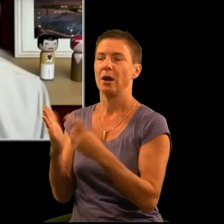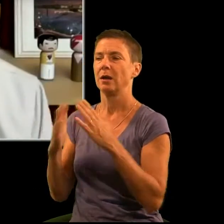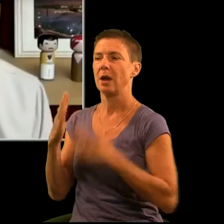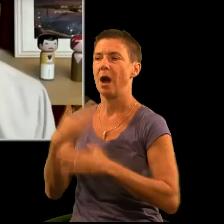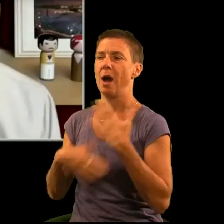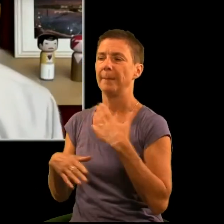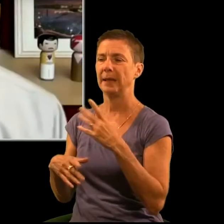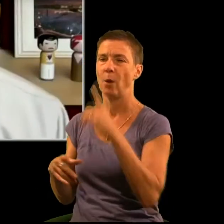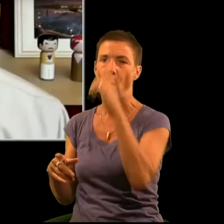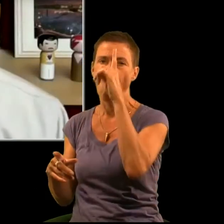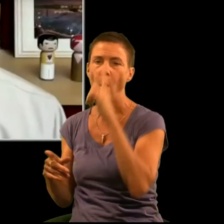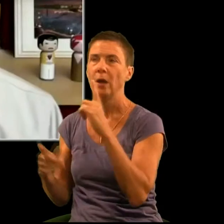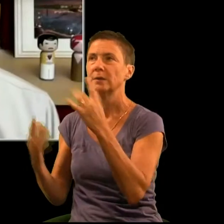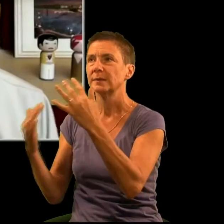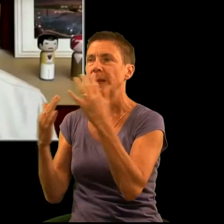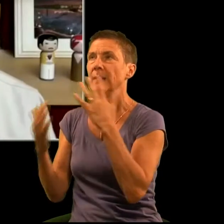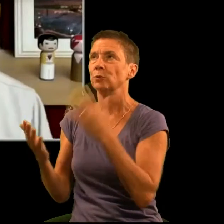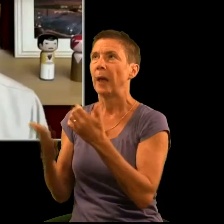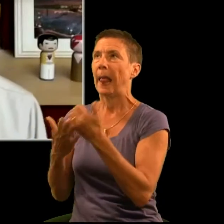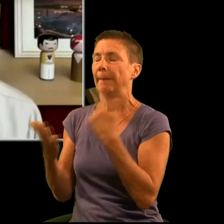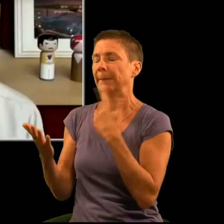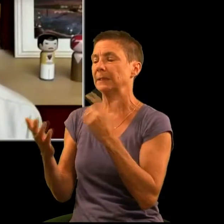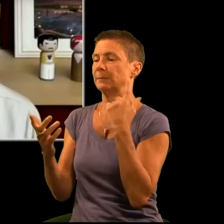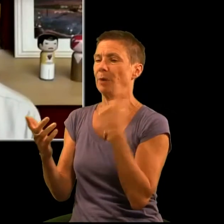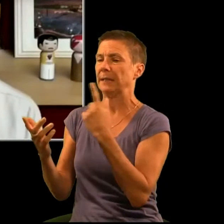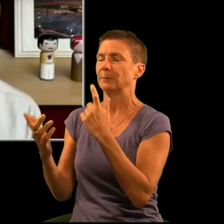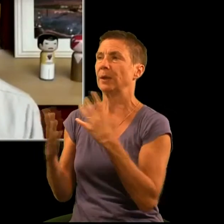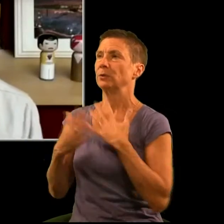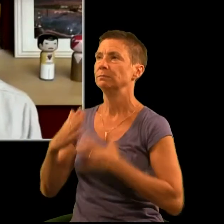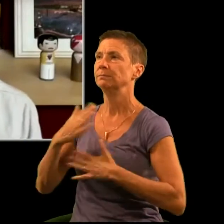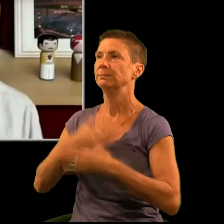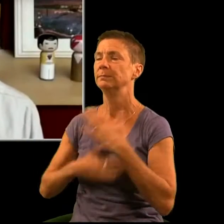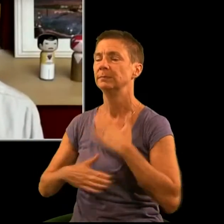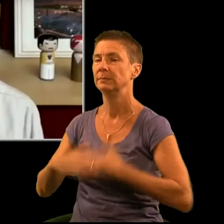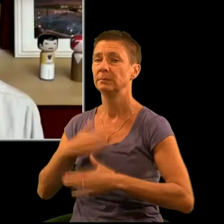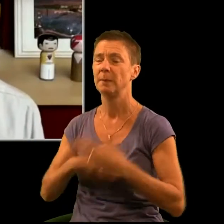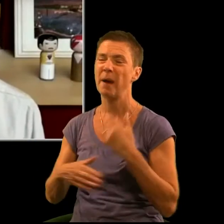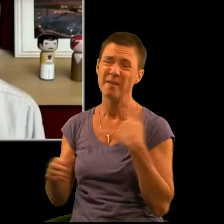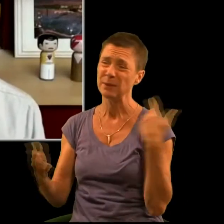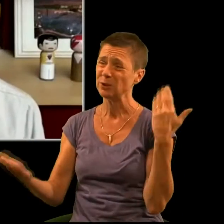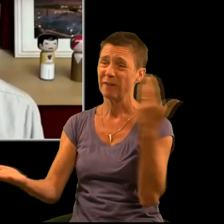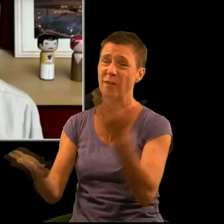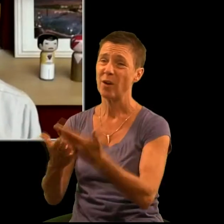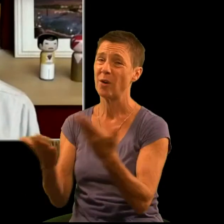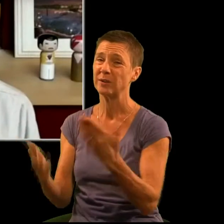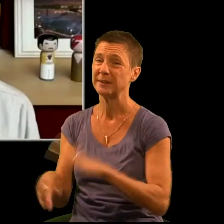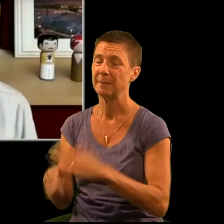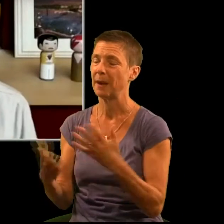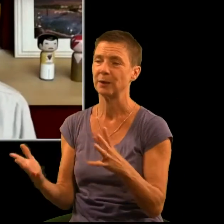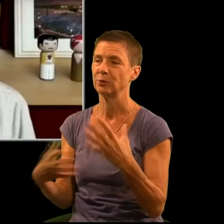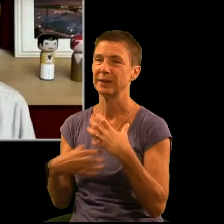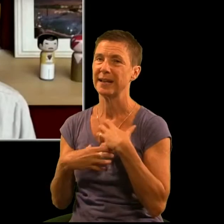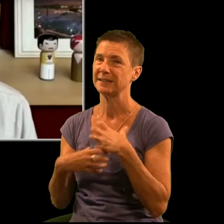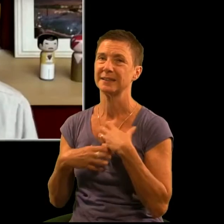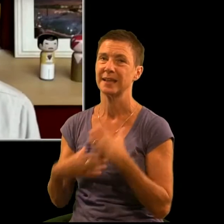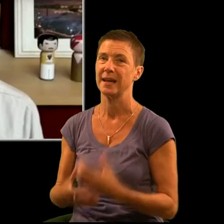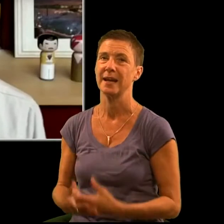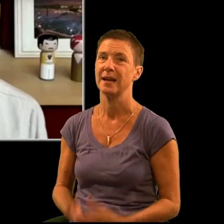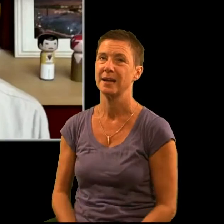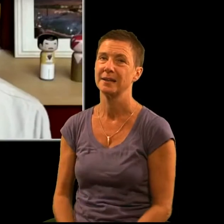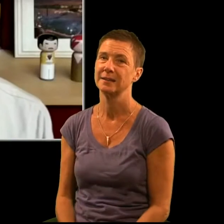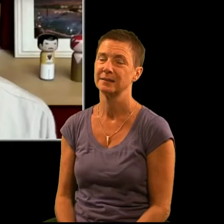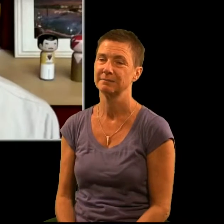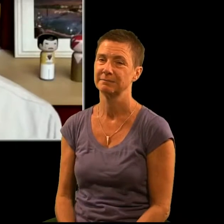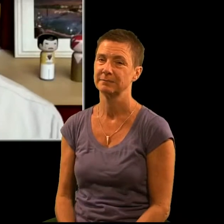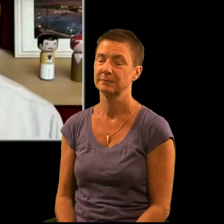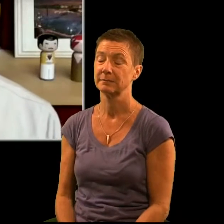get, I used all of that. But I've been doing it for so long now, it doesn't really, I don't get that scared